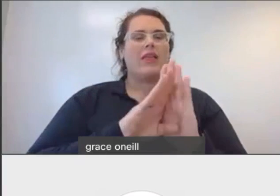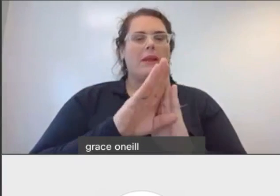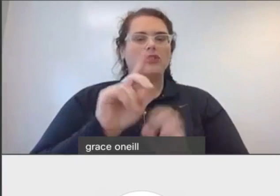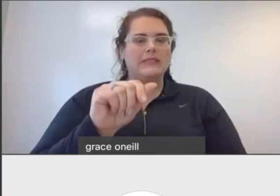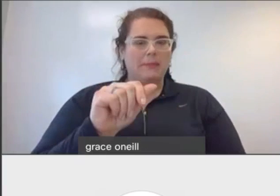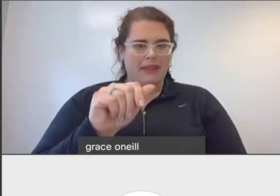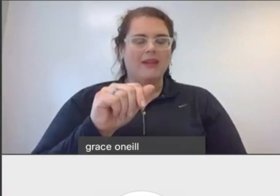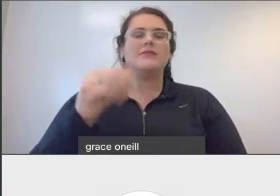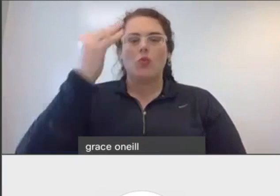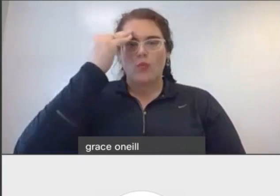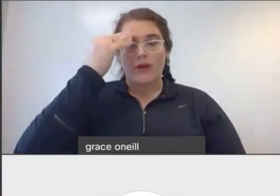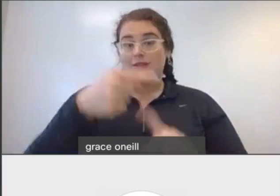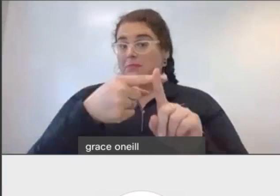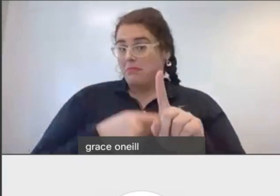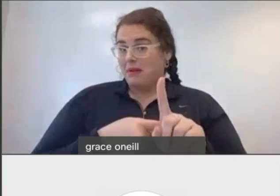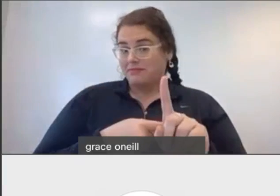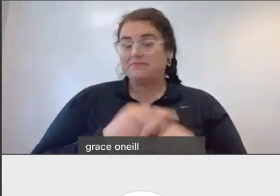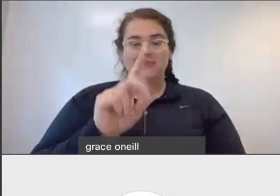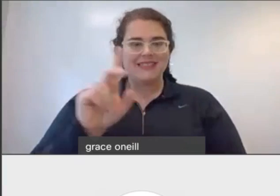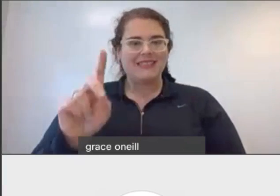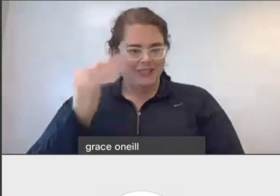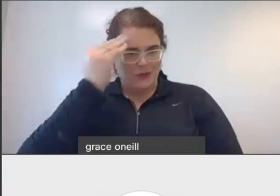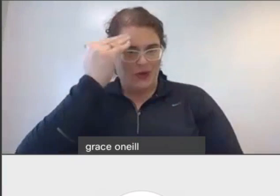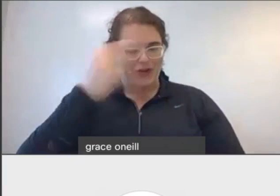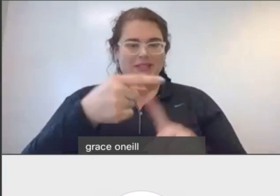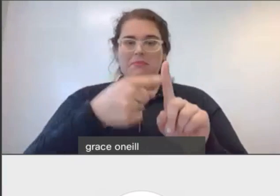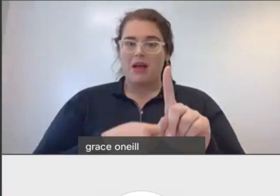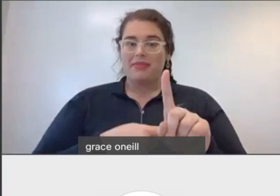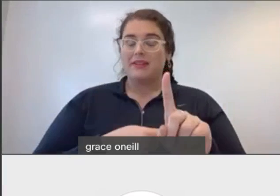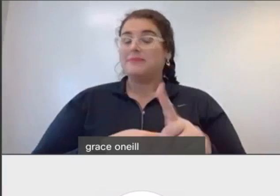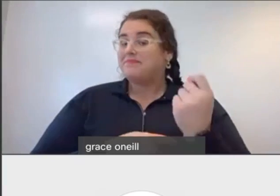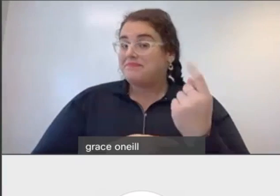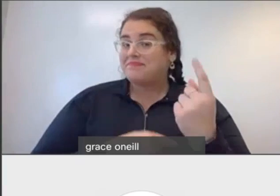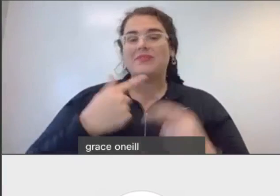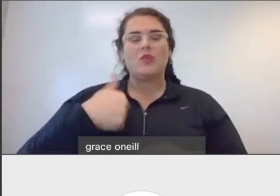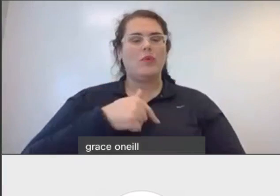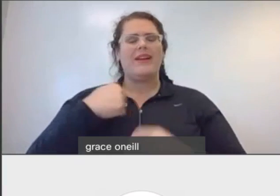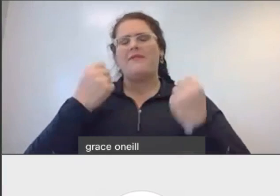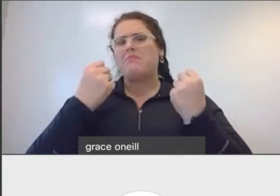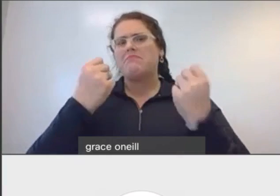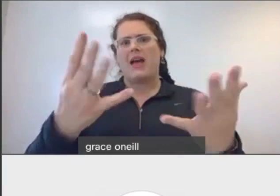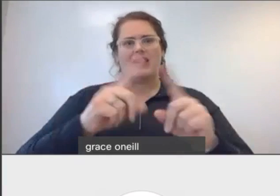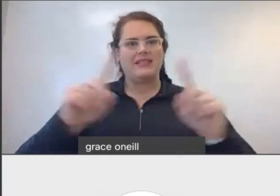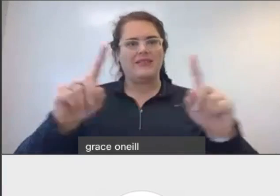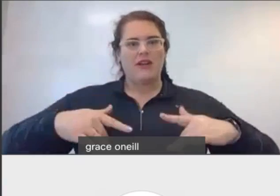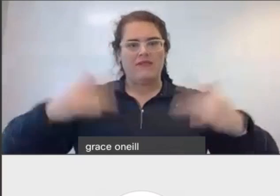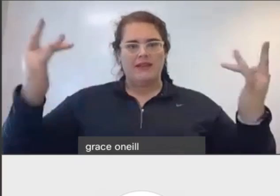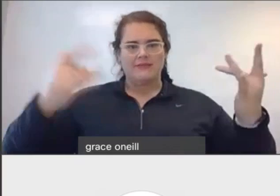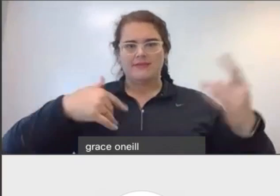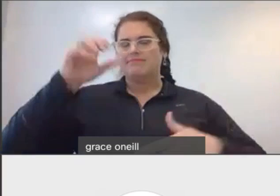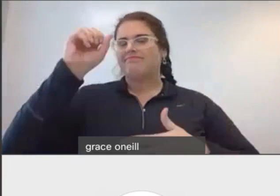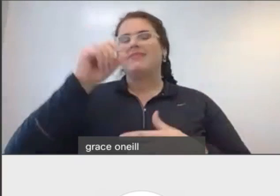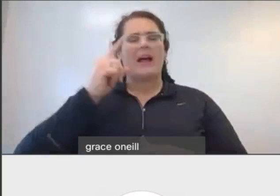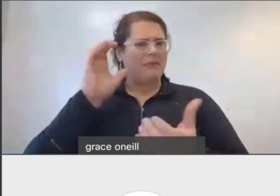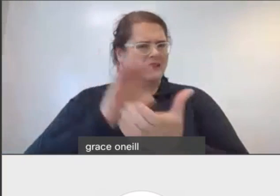we actually have quite a number of events. I think Jared announced them last week, but I can go